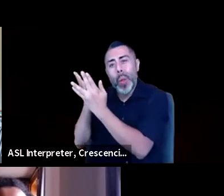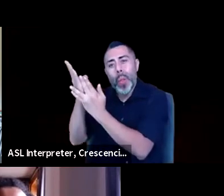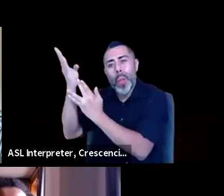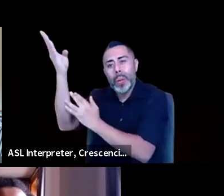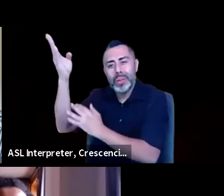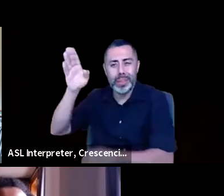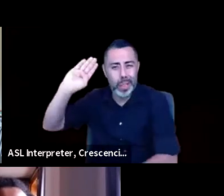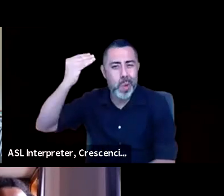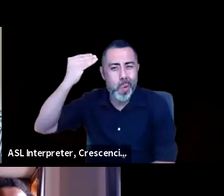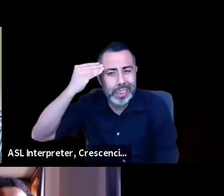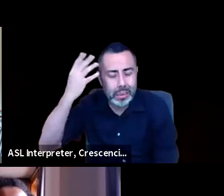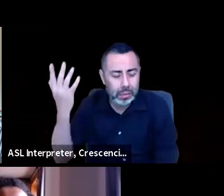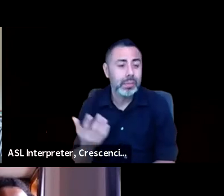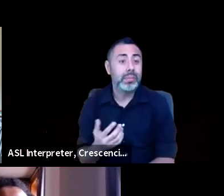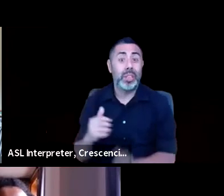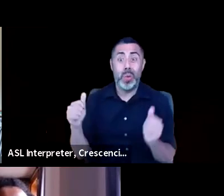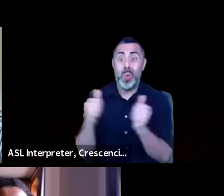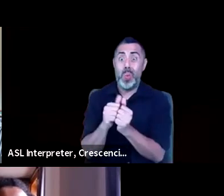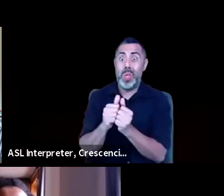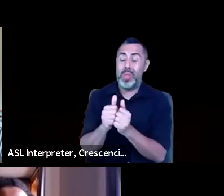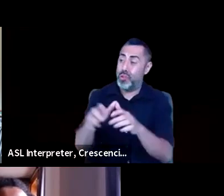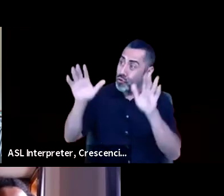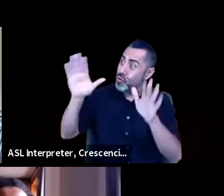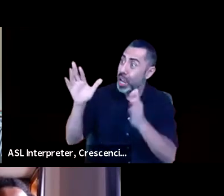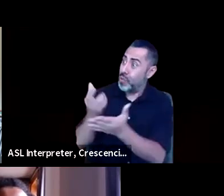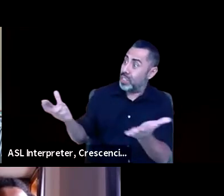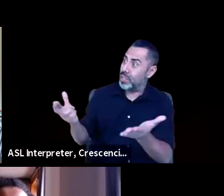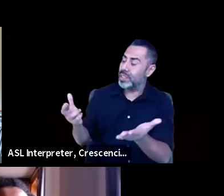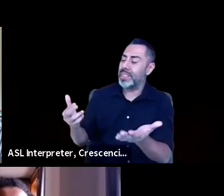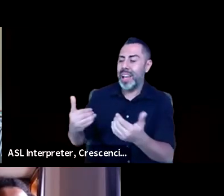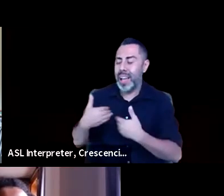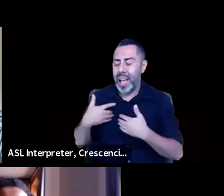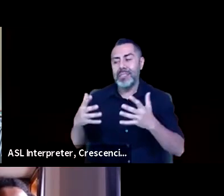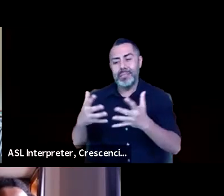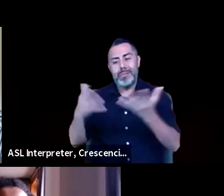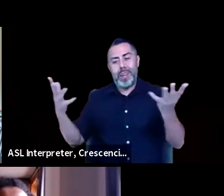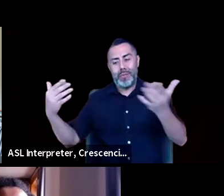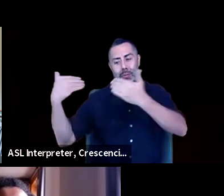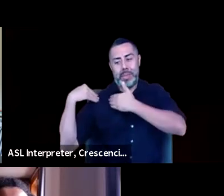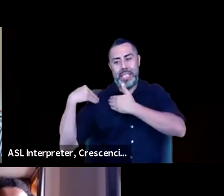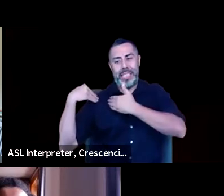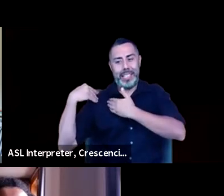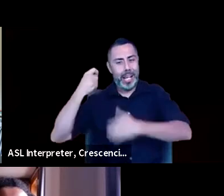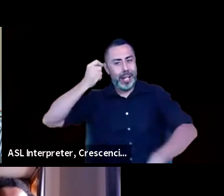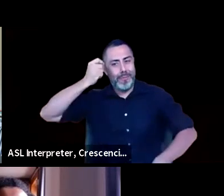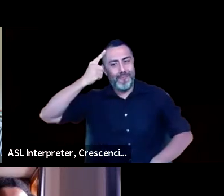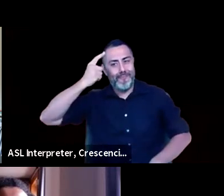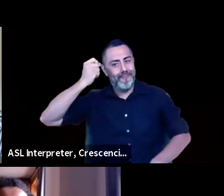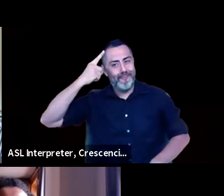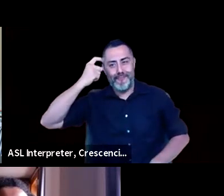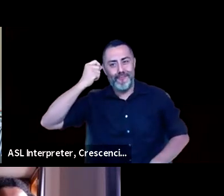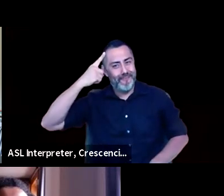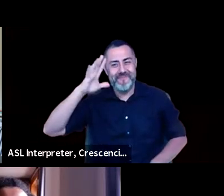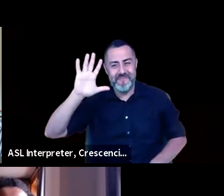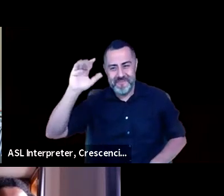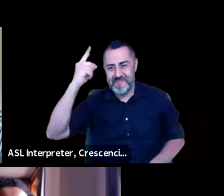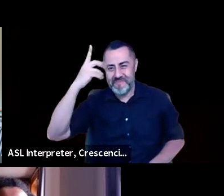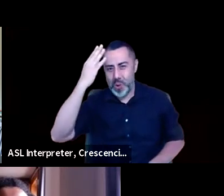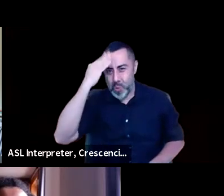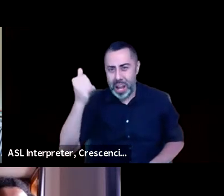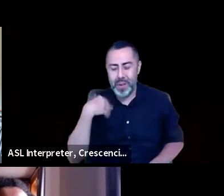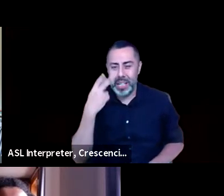comes great responsibility. So I totally get why we have seen, you know, the sort of like variance